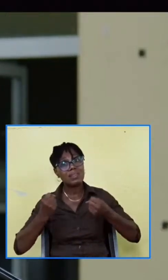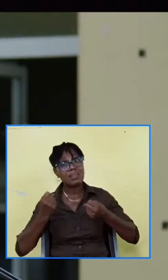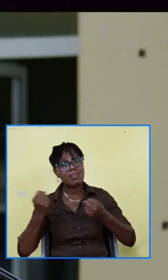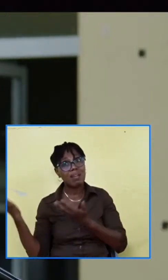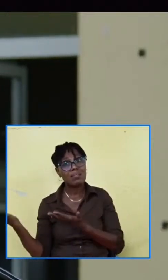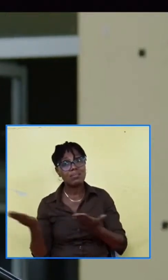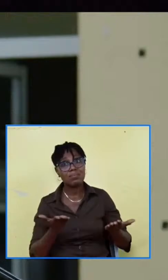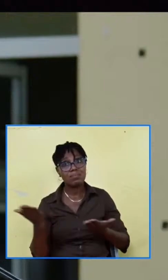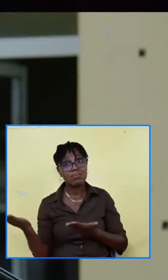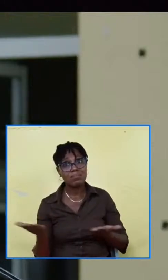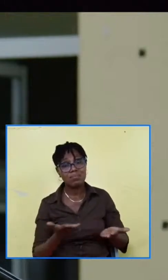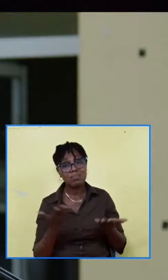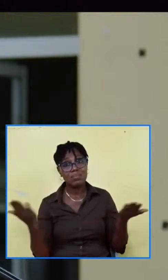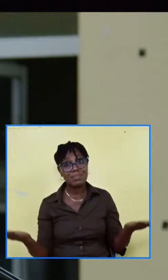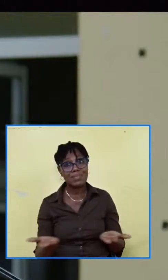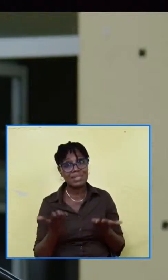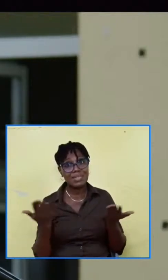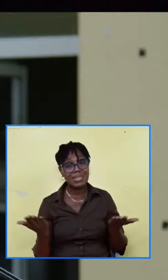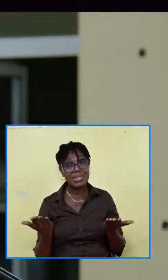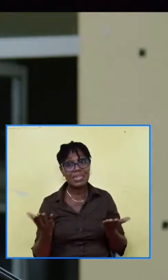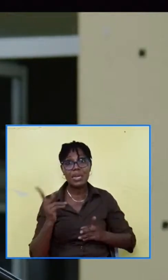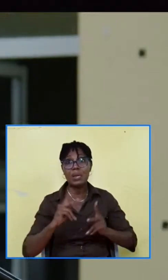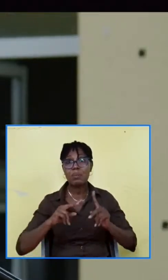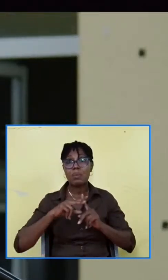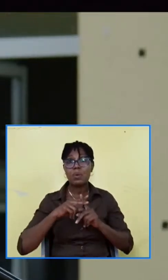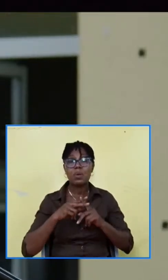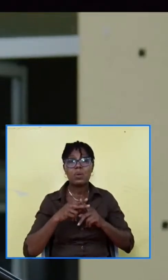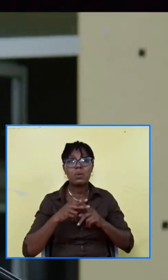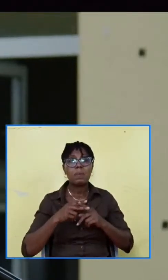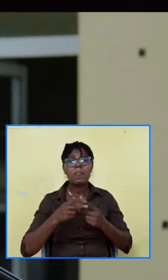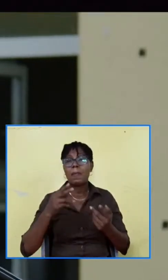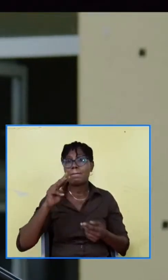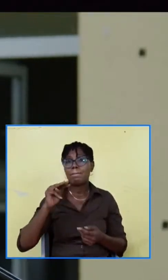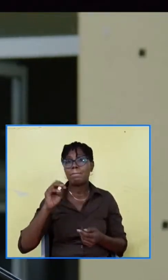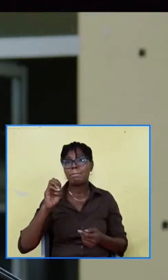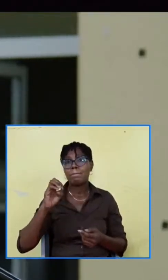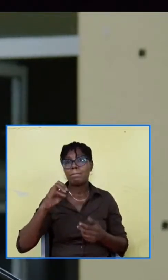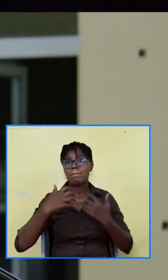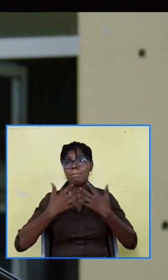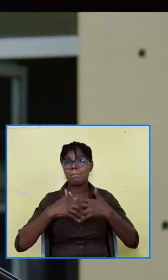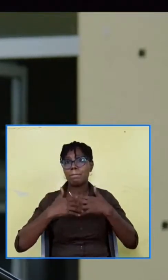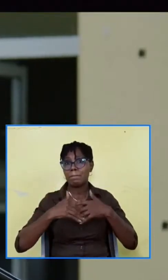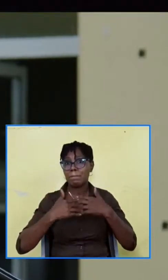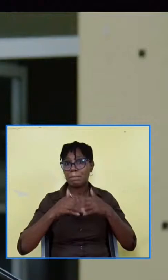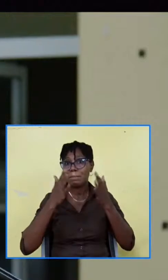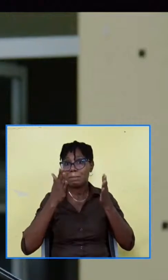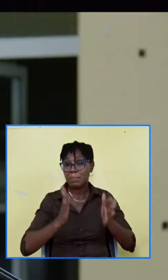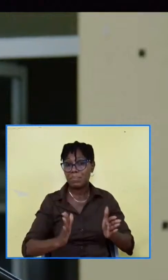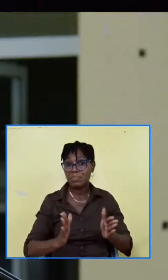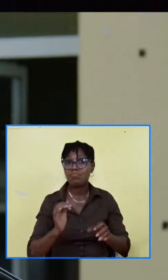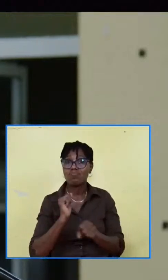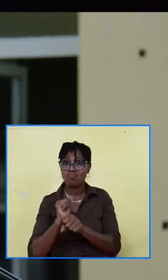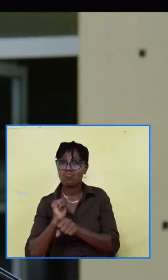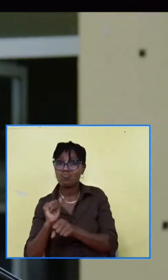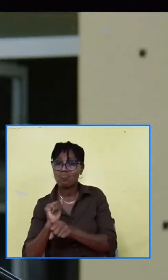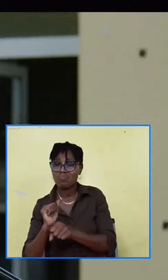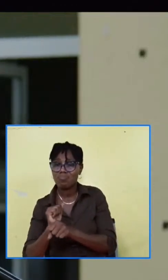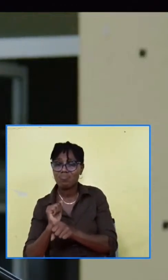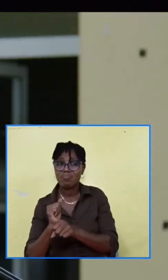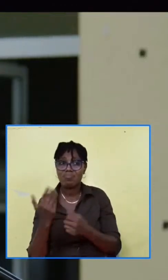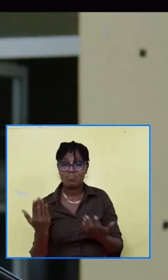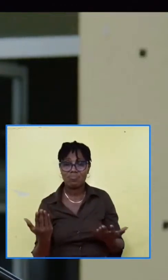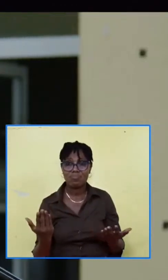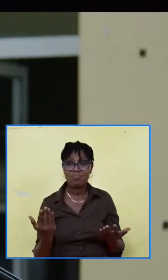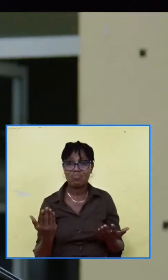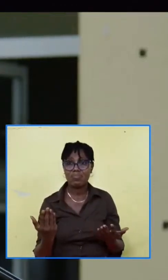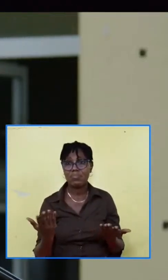work, road tax or gas tax, whatever it is nowadays, gets paid, and that's how the economy runs. But I think if you're going to